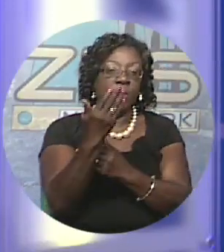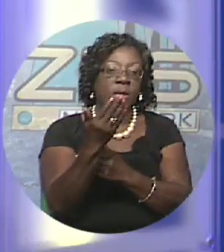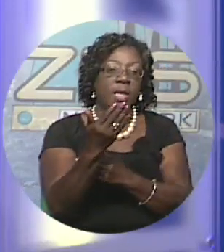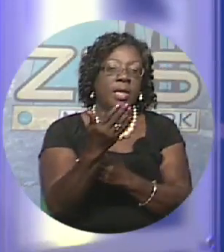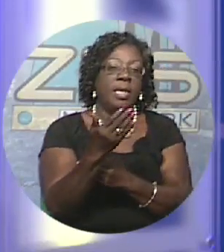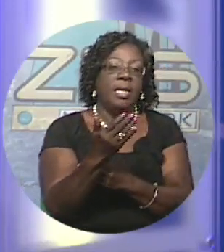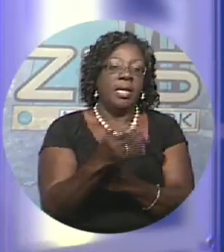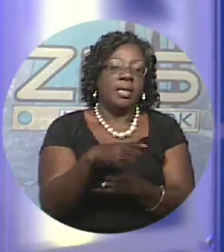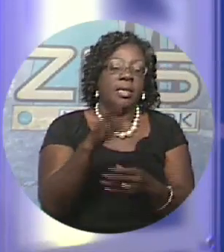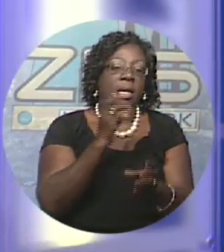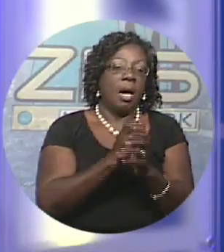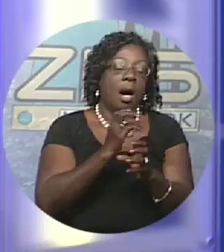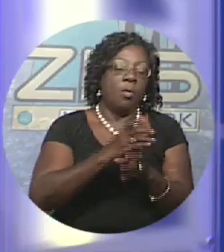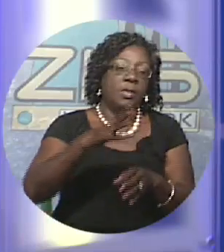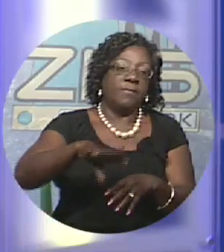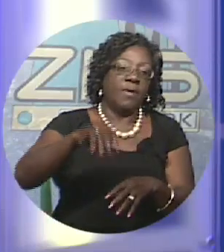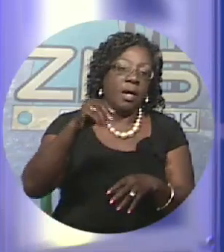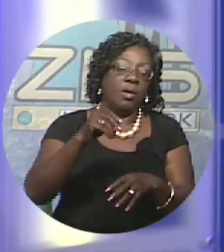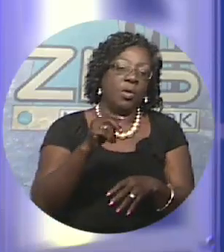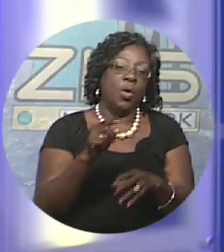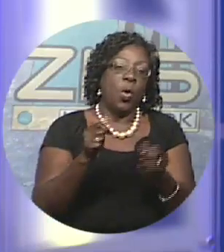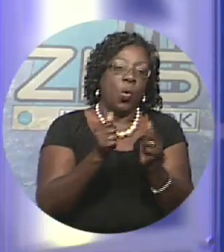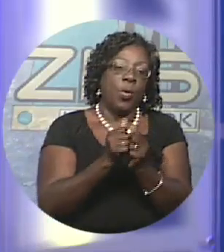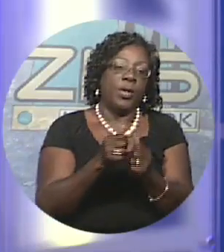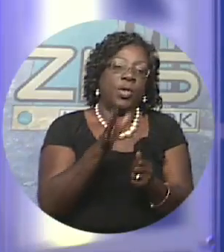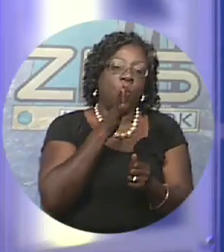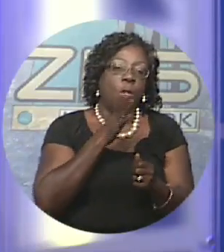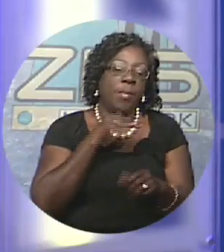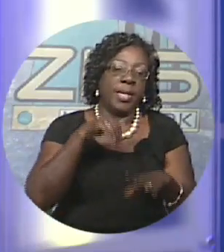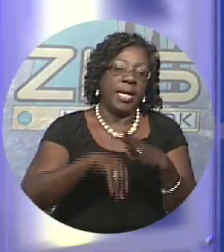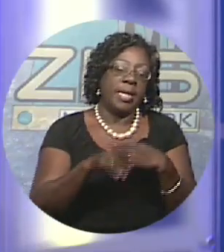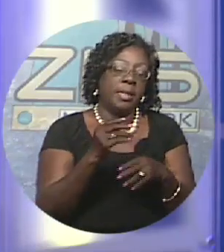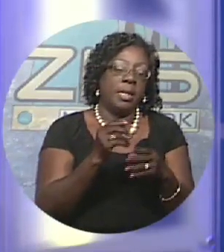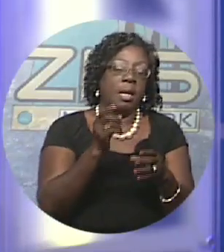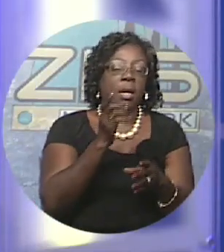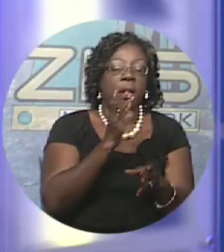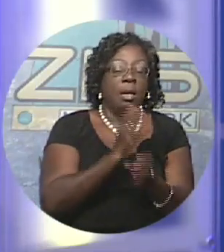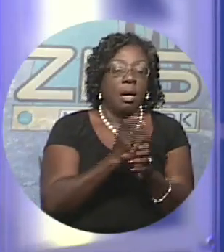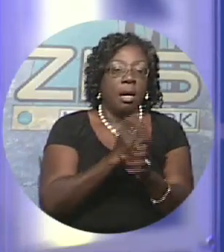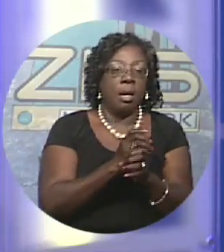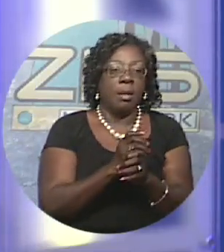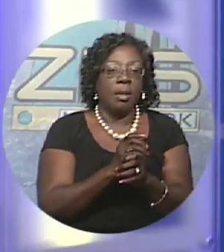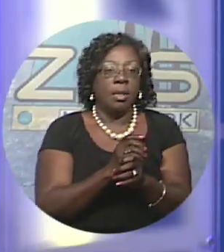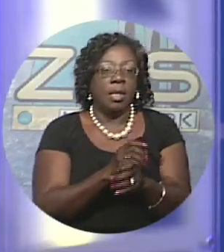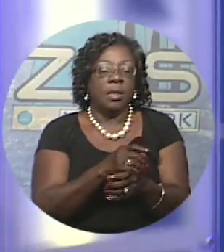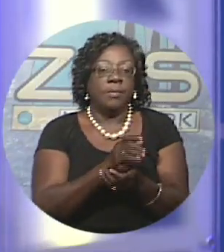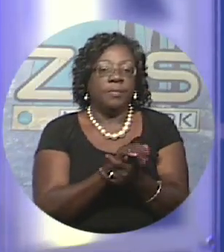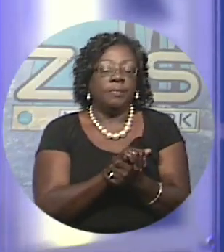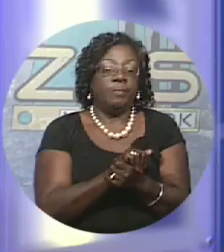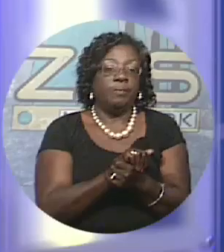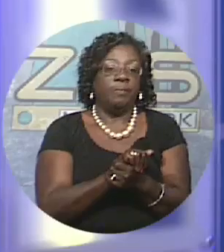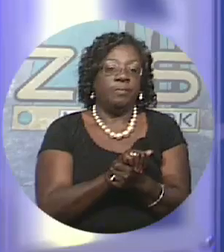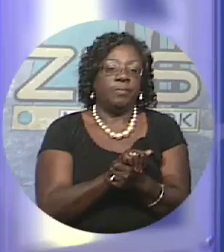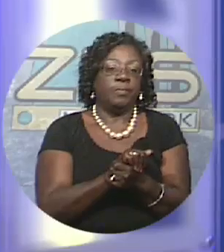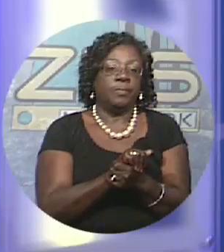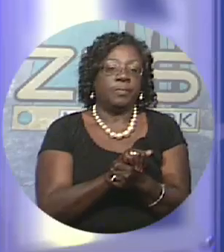the bushes off the main road. Police revealed the details of their initial investigation to our Jared Higgs.